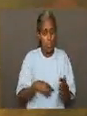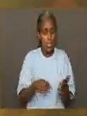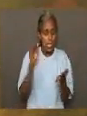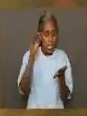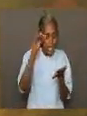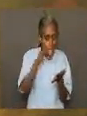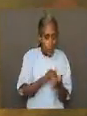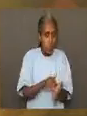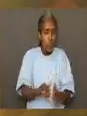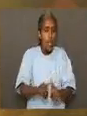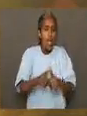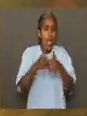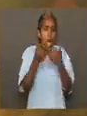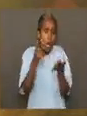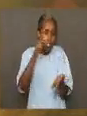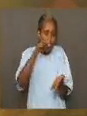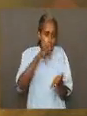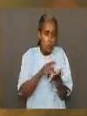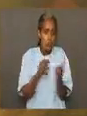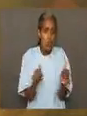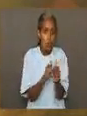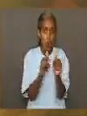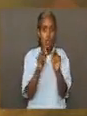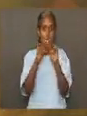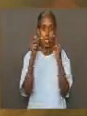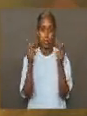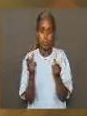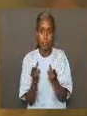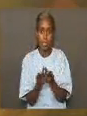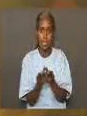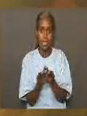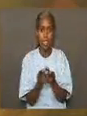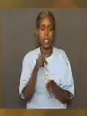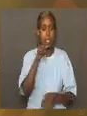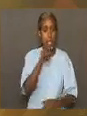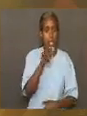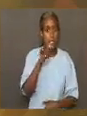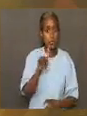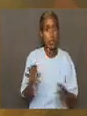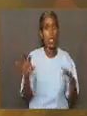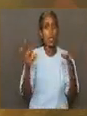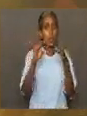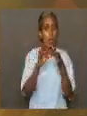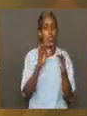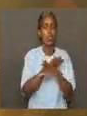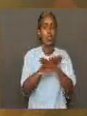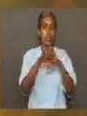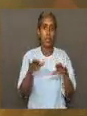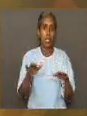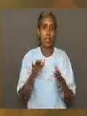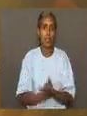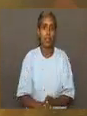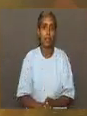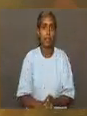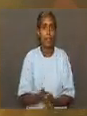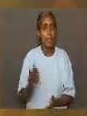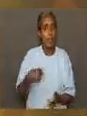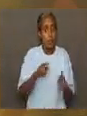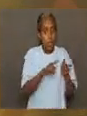Today, we reviewed how to plot ordered pairs in an XY coordinate